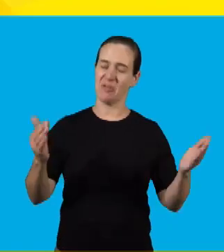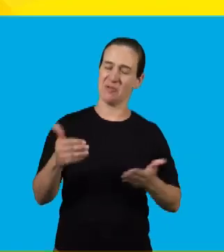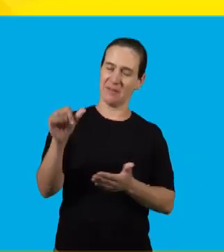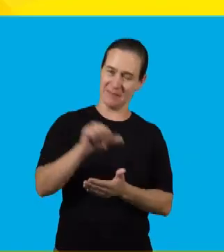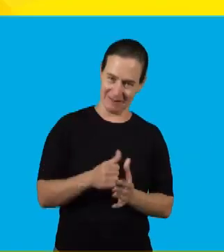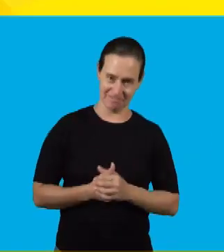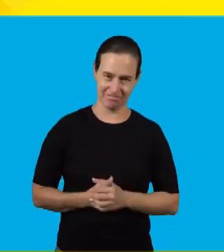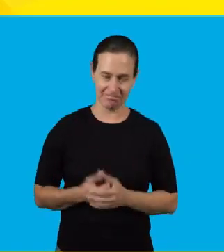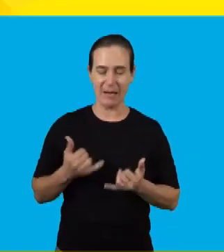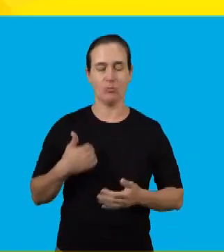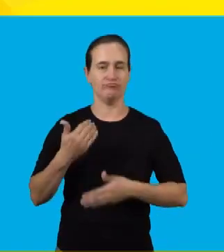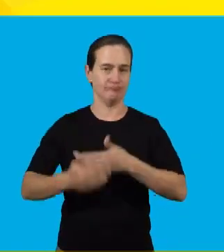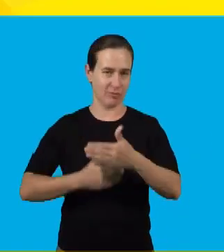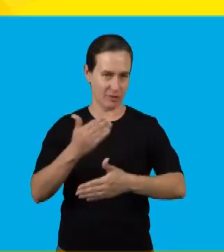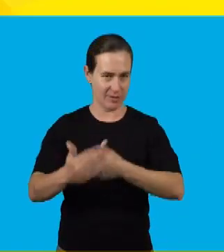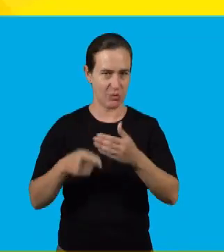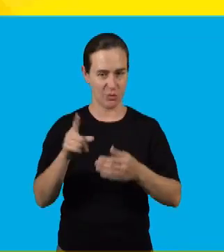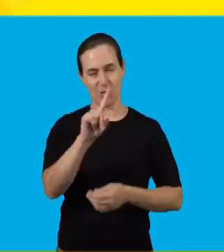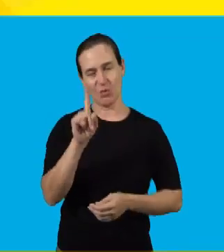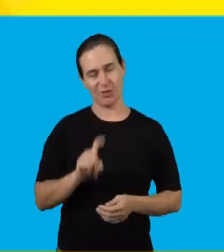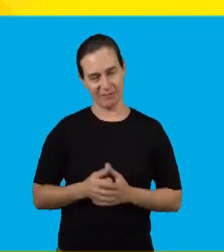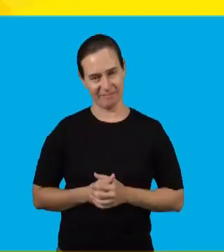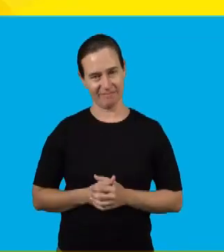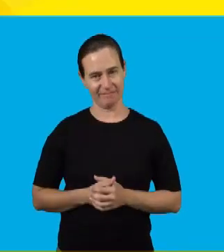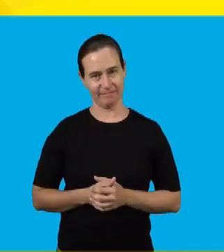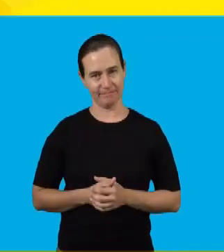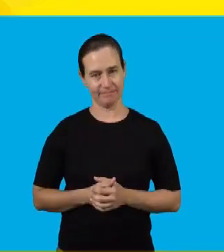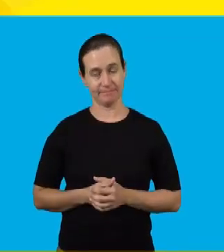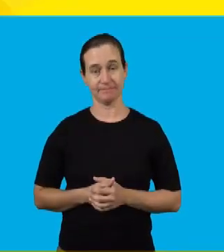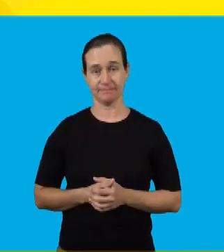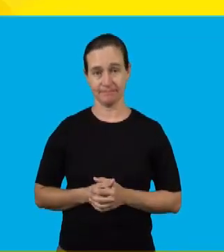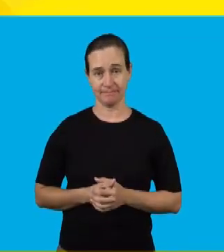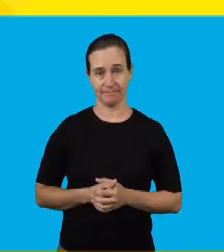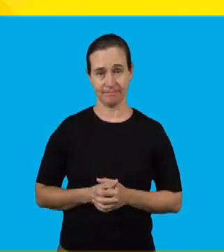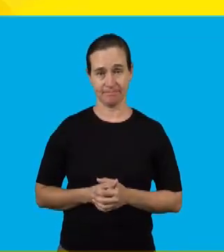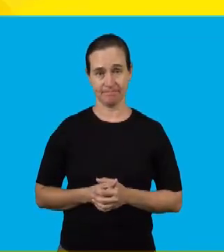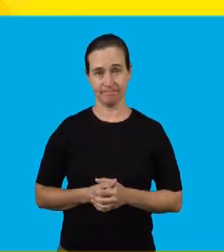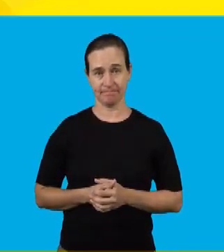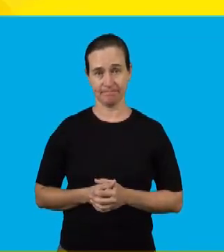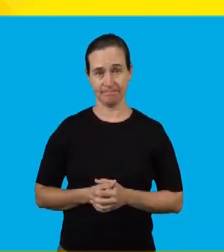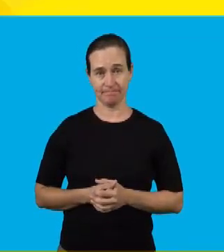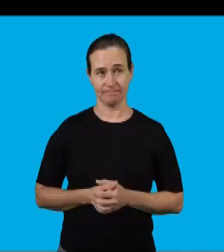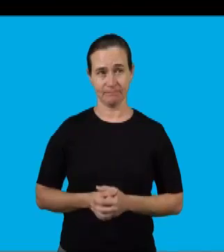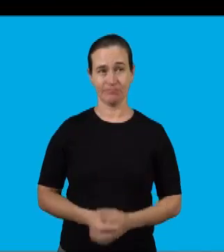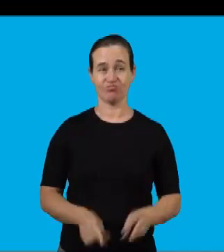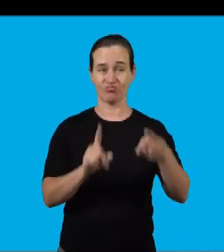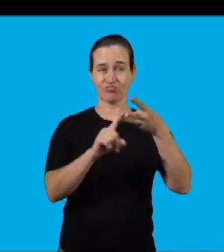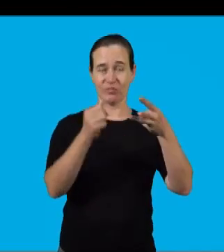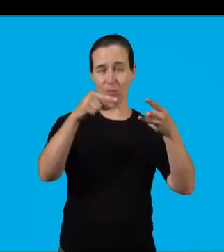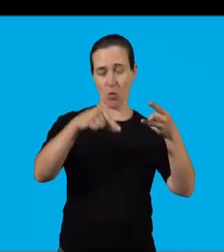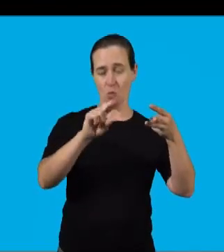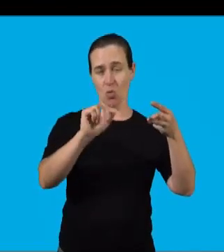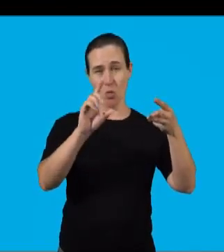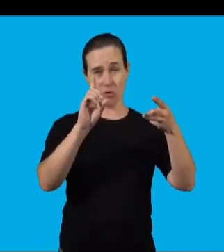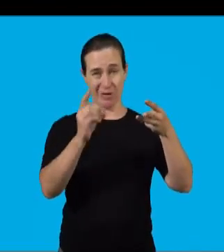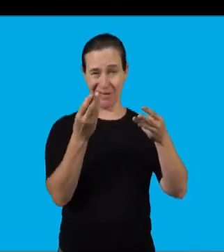Welcome back from the ad break, and let's continue with our question. So the next question there says, given the quadratic number